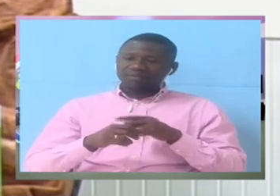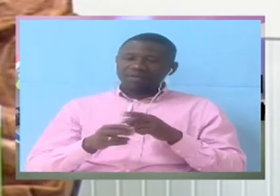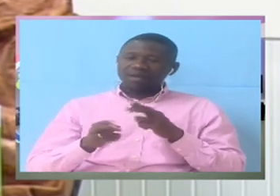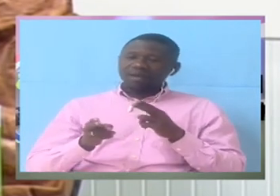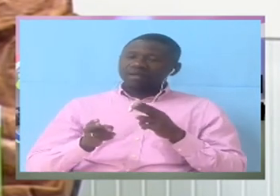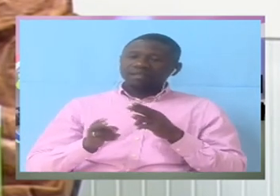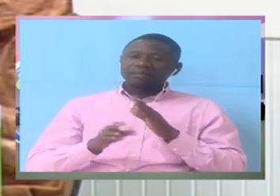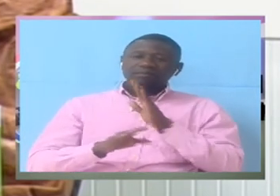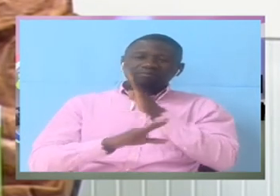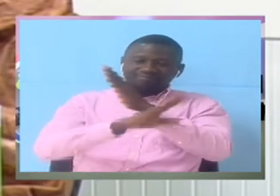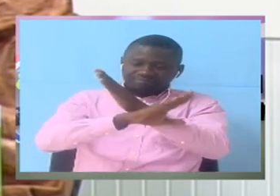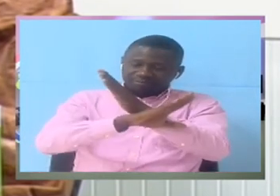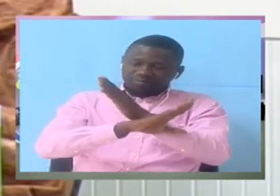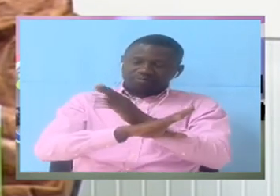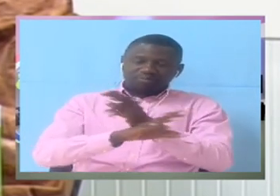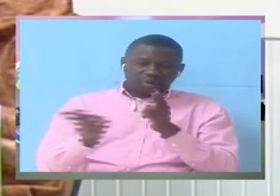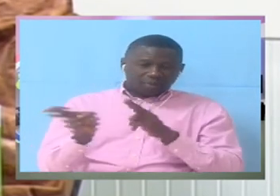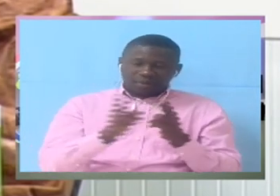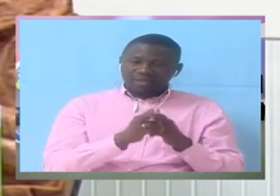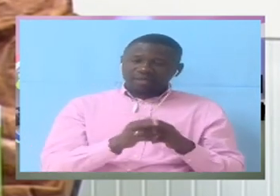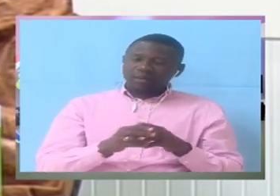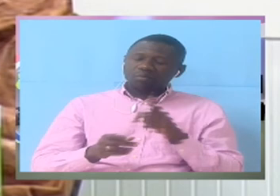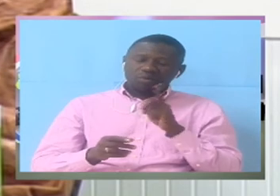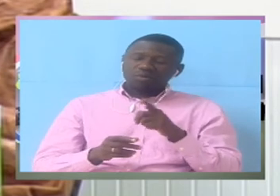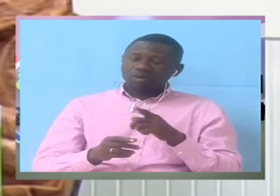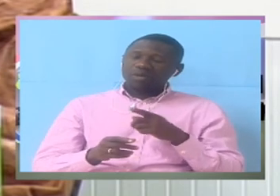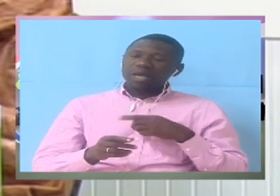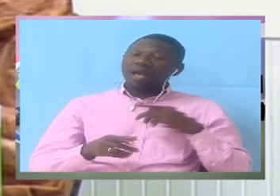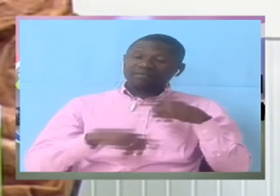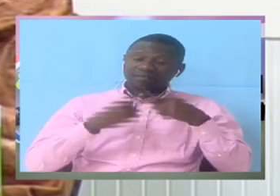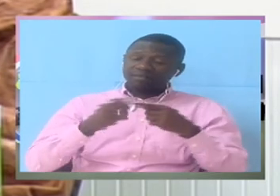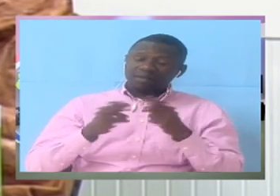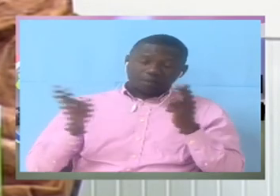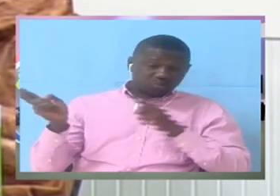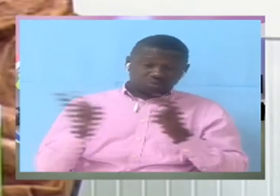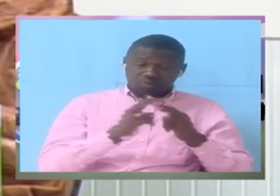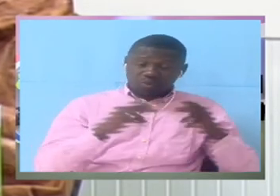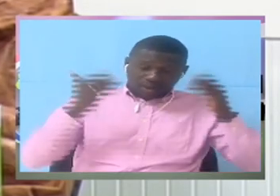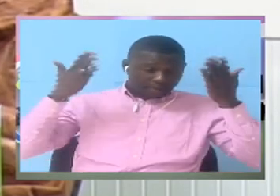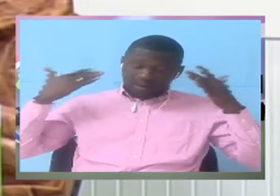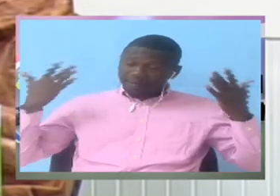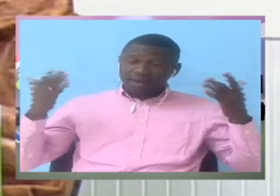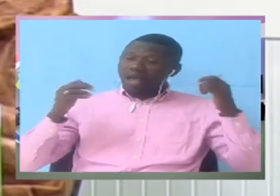on people, now when there is a war, what's going to happen?